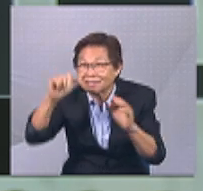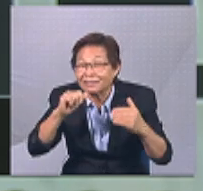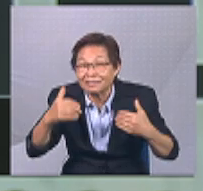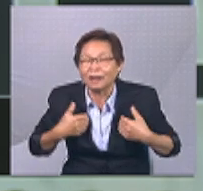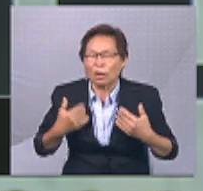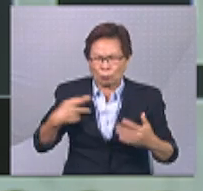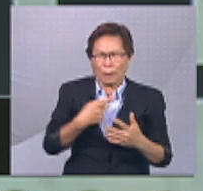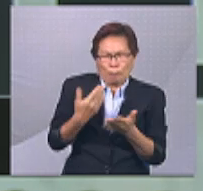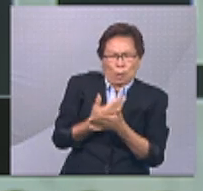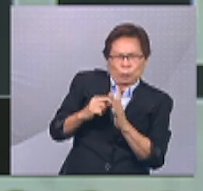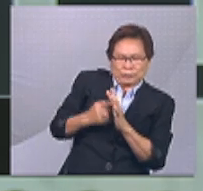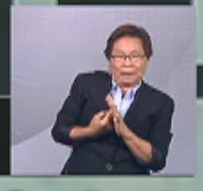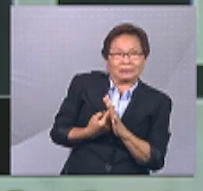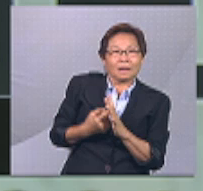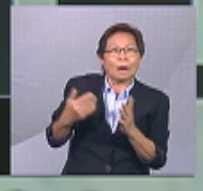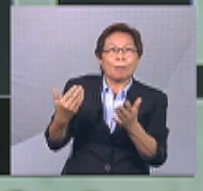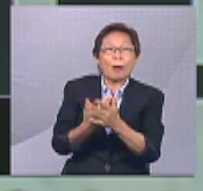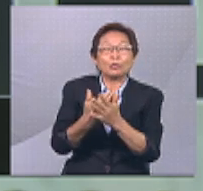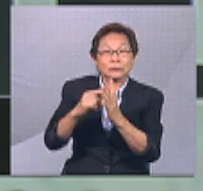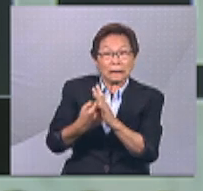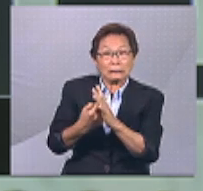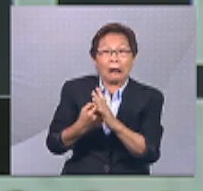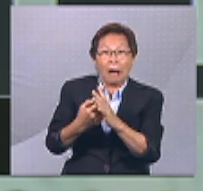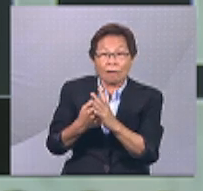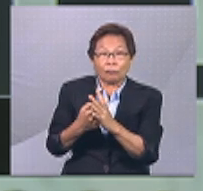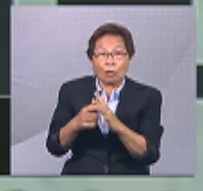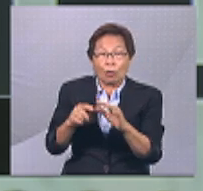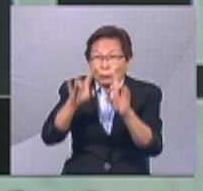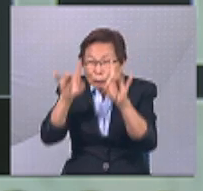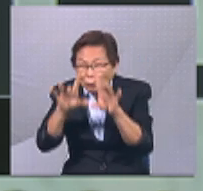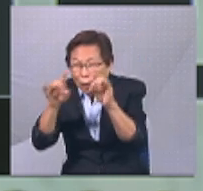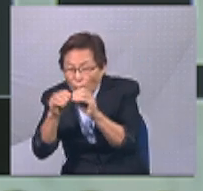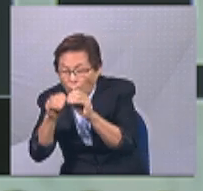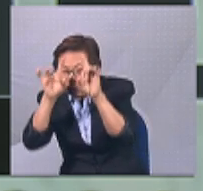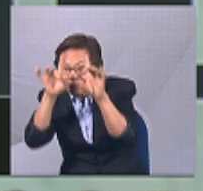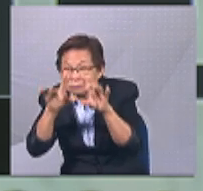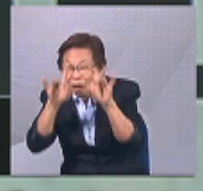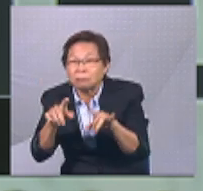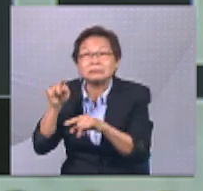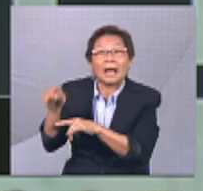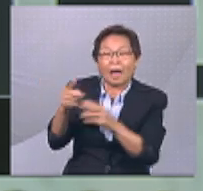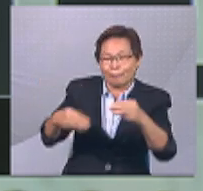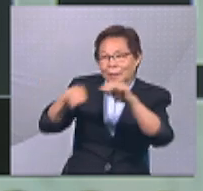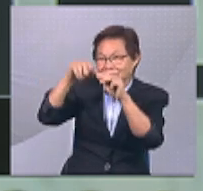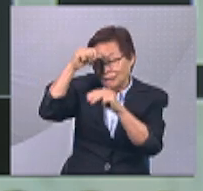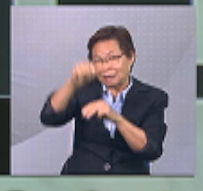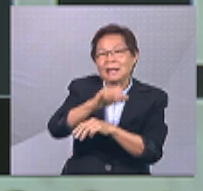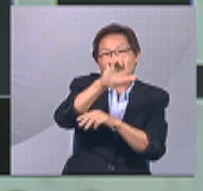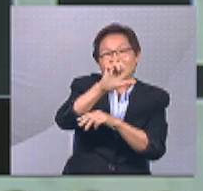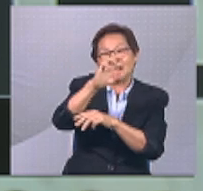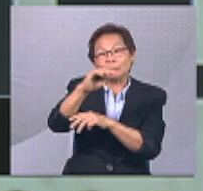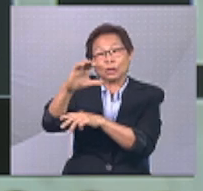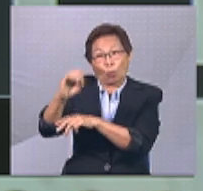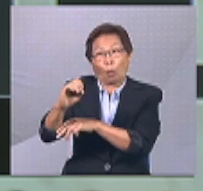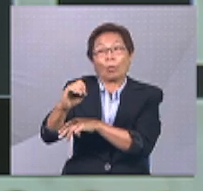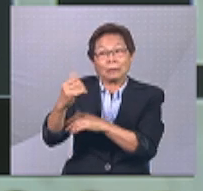our action active case detection there, and even the enhanced MCO has just been implemented.